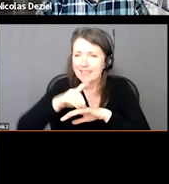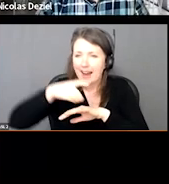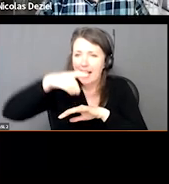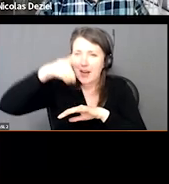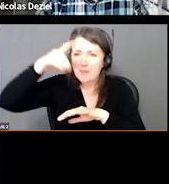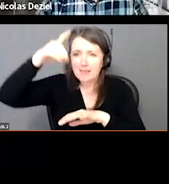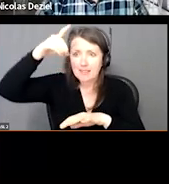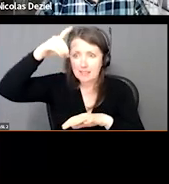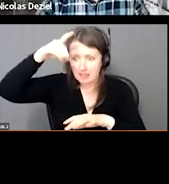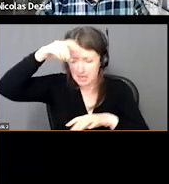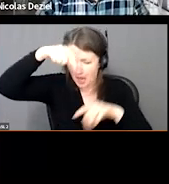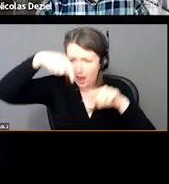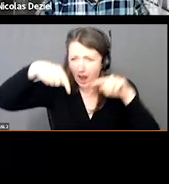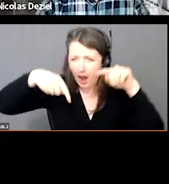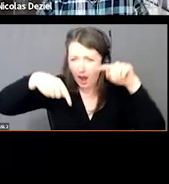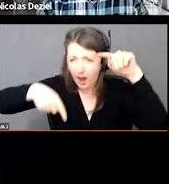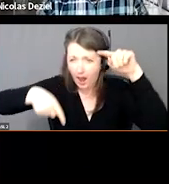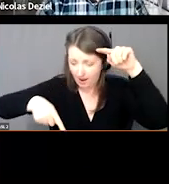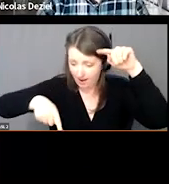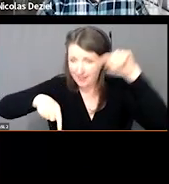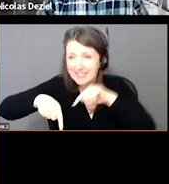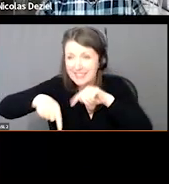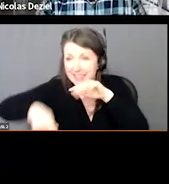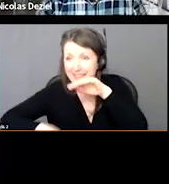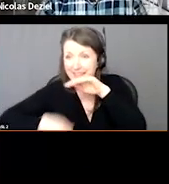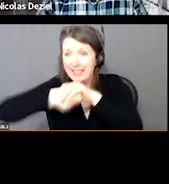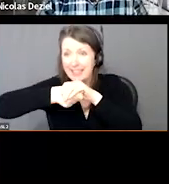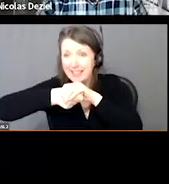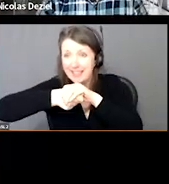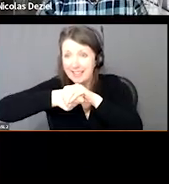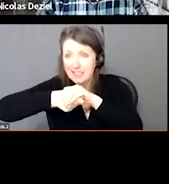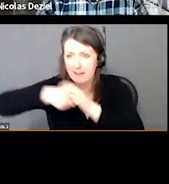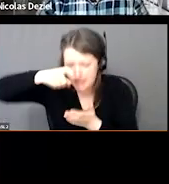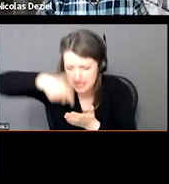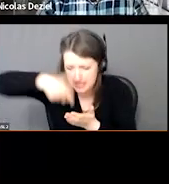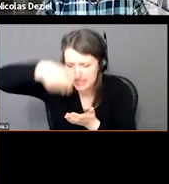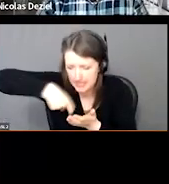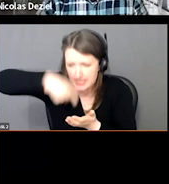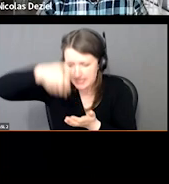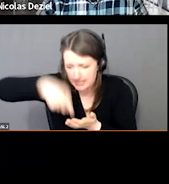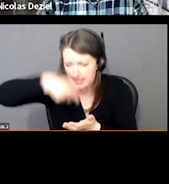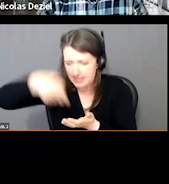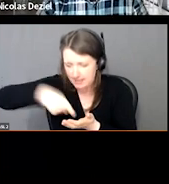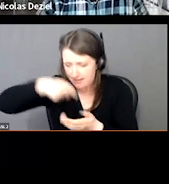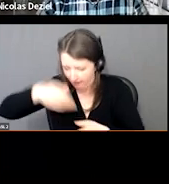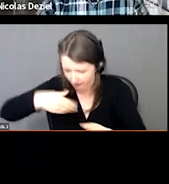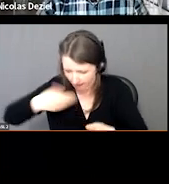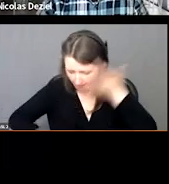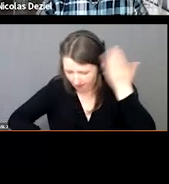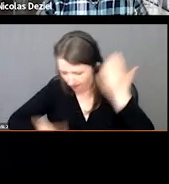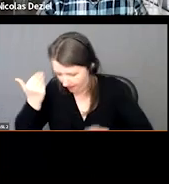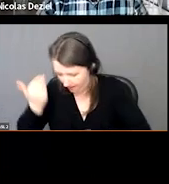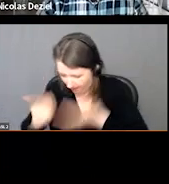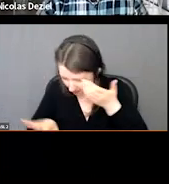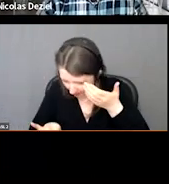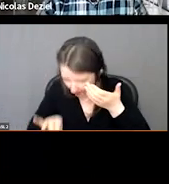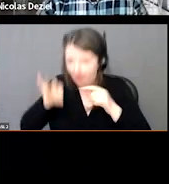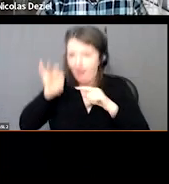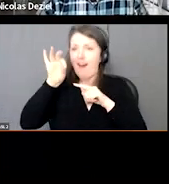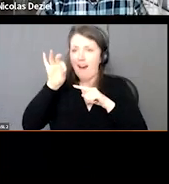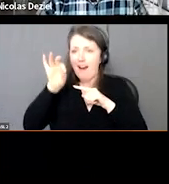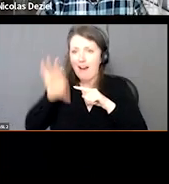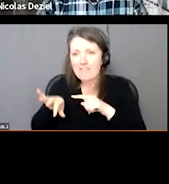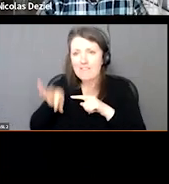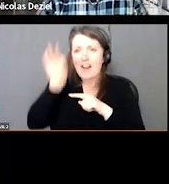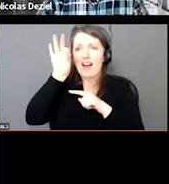and you find this beautiful diamond that has a lot of value, IP is pretty much the same for a small business. It can help you grow your business,